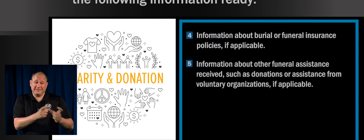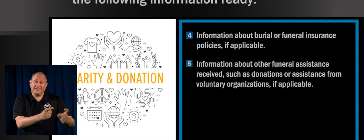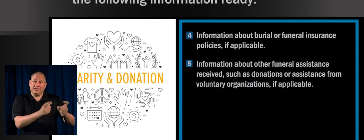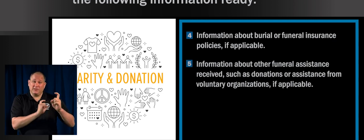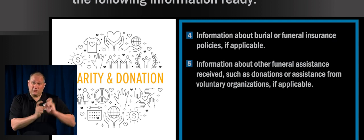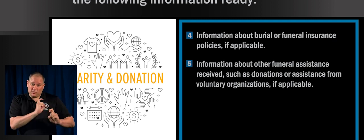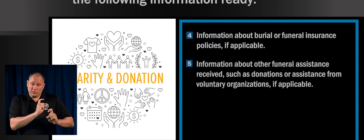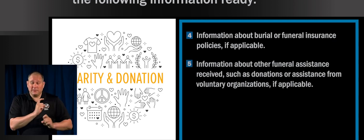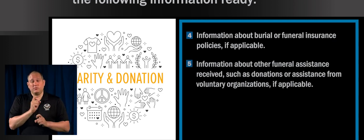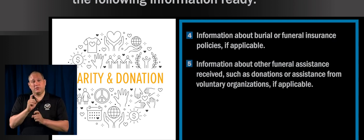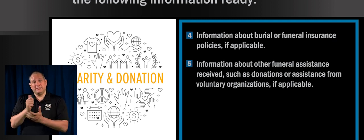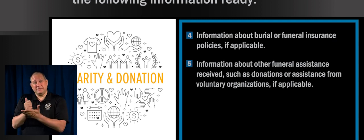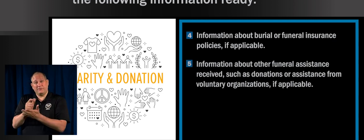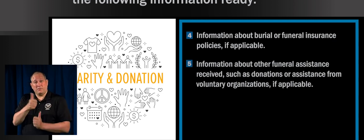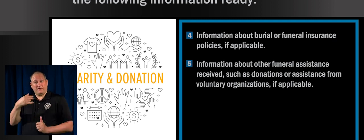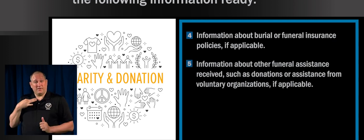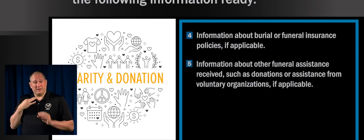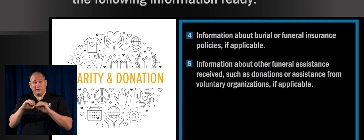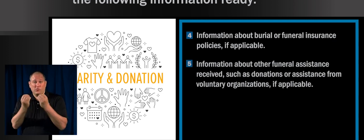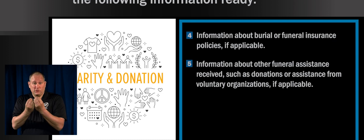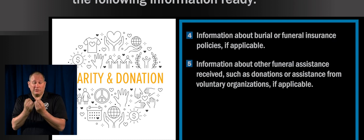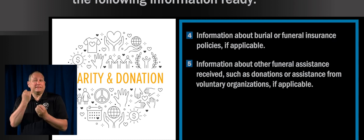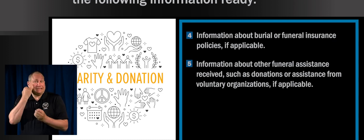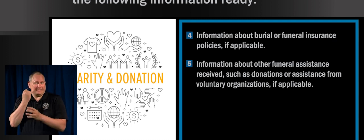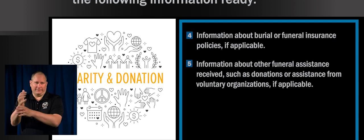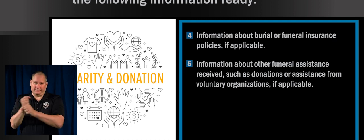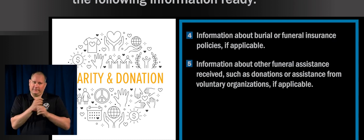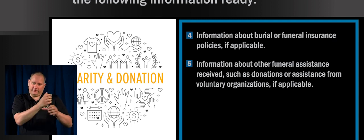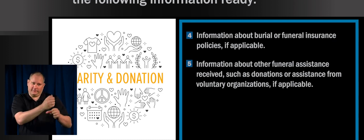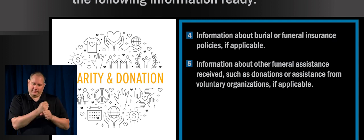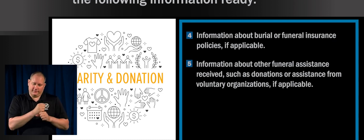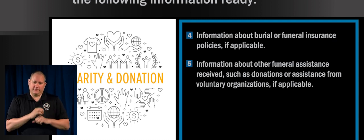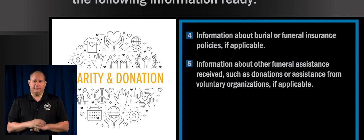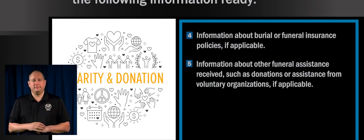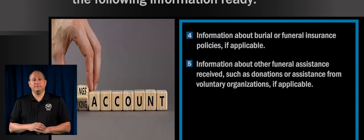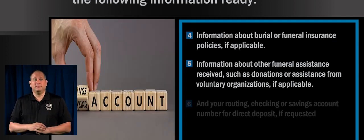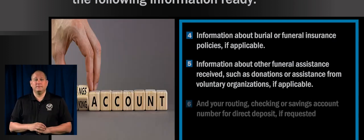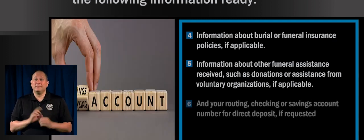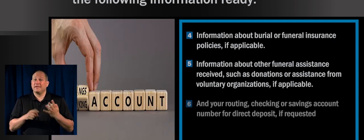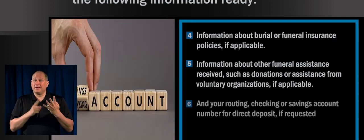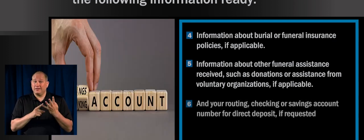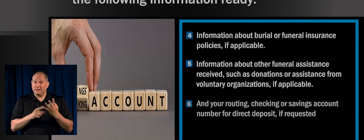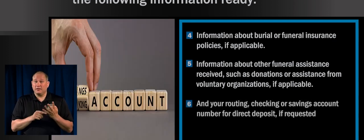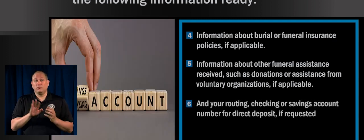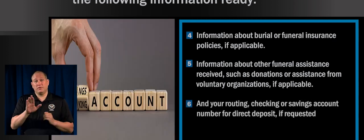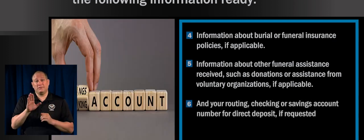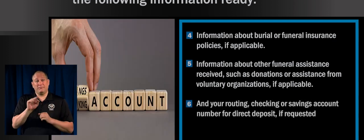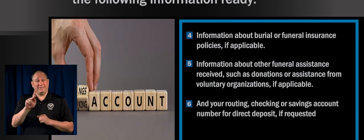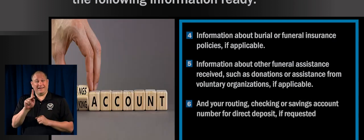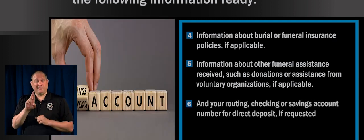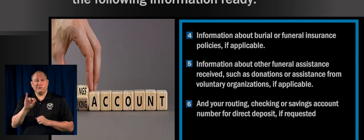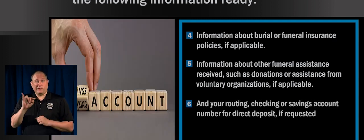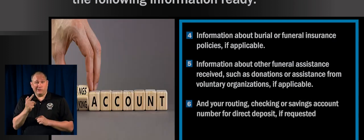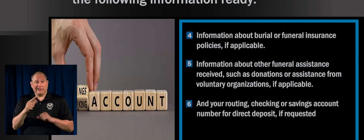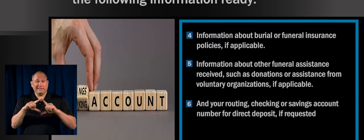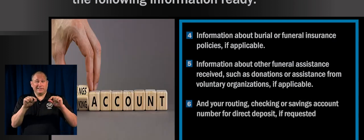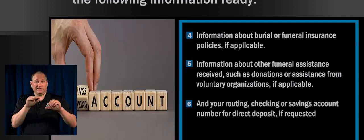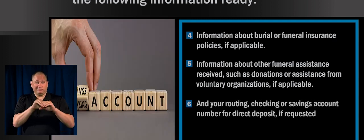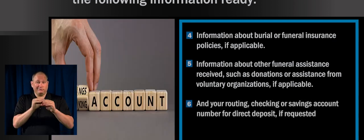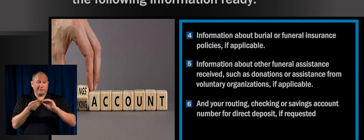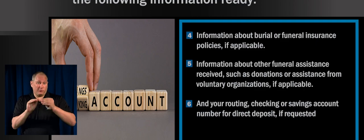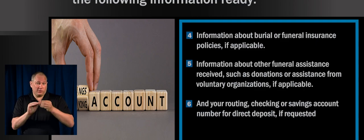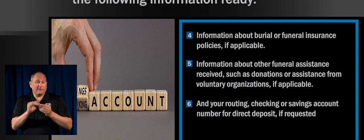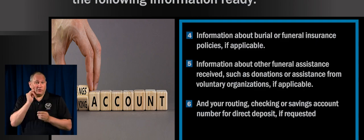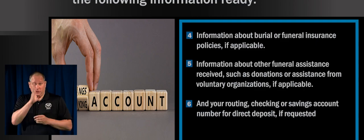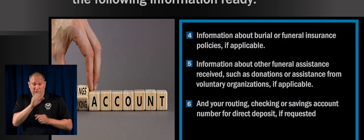as donations, assistance from voluntary organizations, if applicable, and routing, checking, or savings account